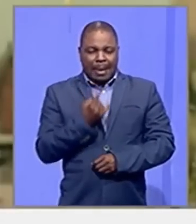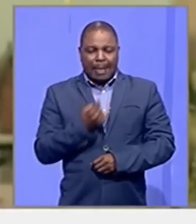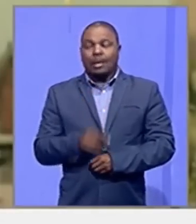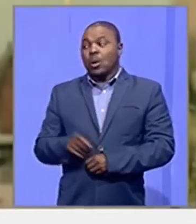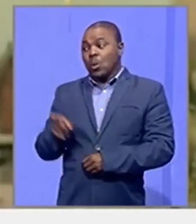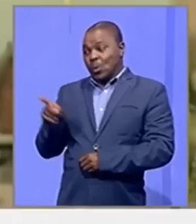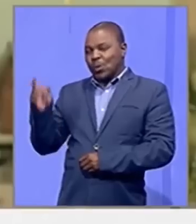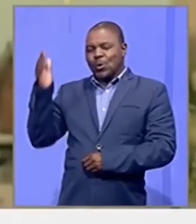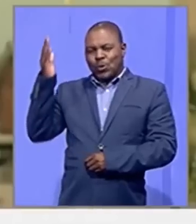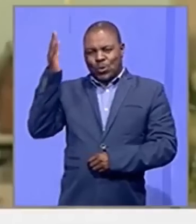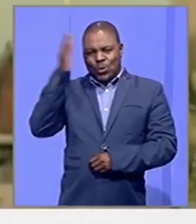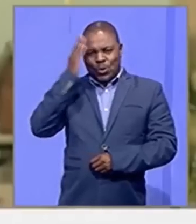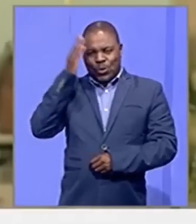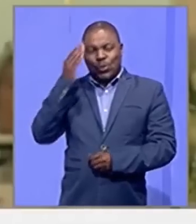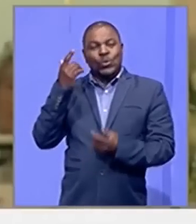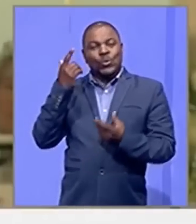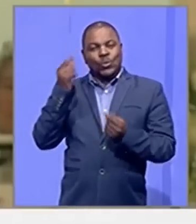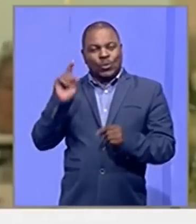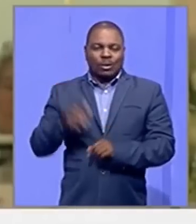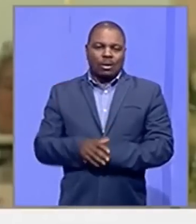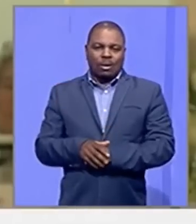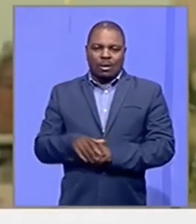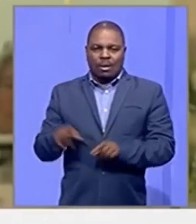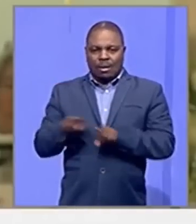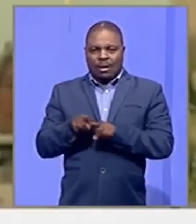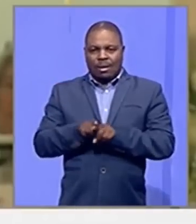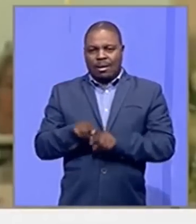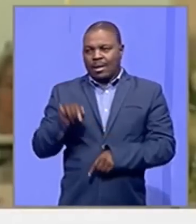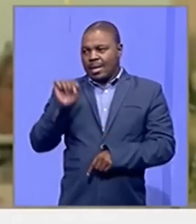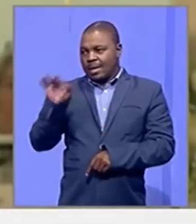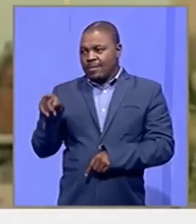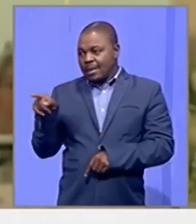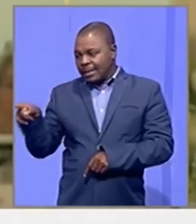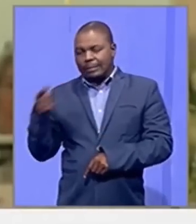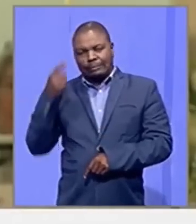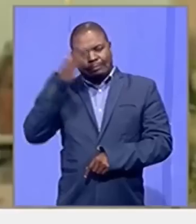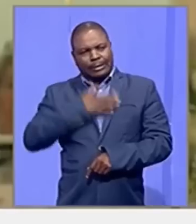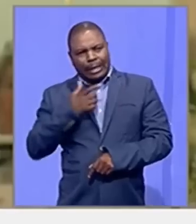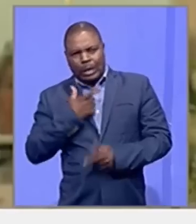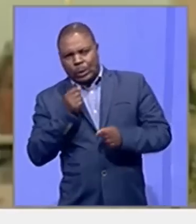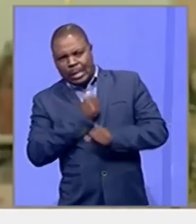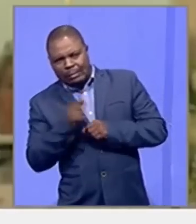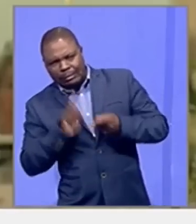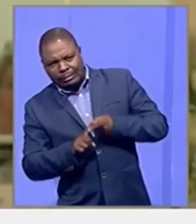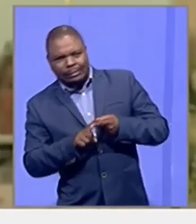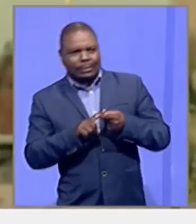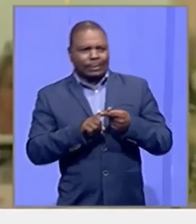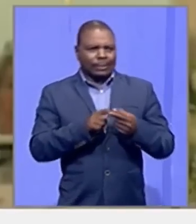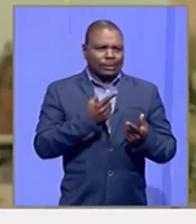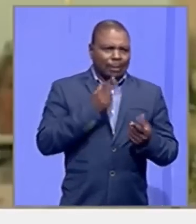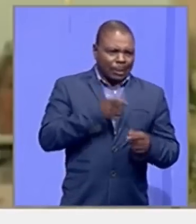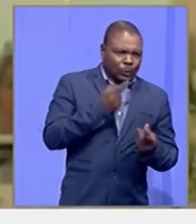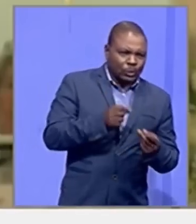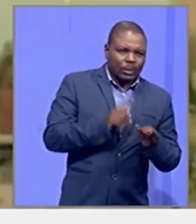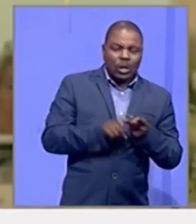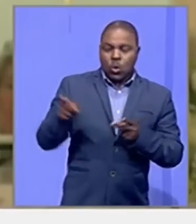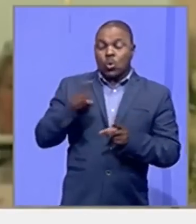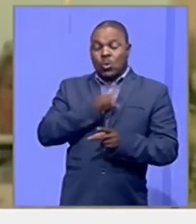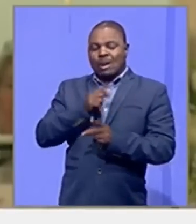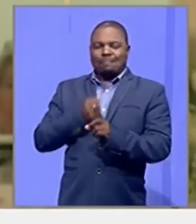done, would have felt pain if she had not done what she should have done to take our people even one step